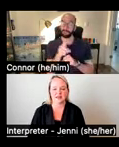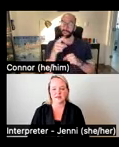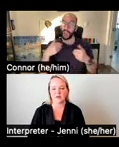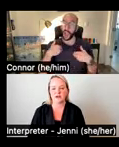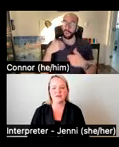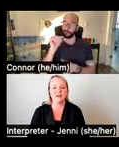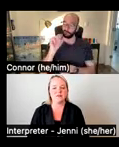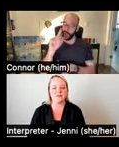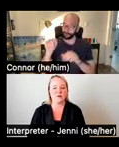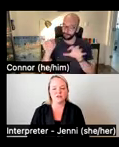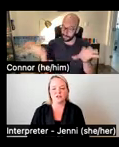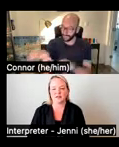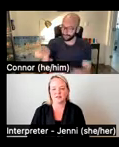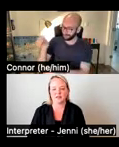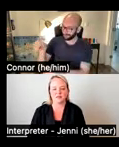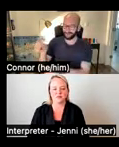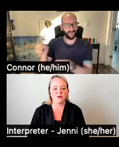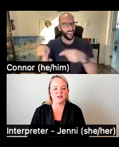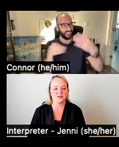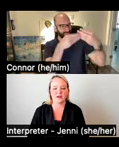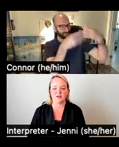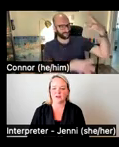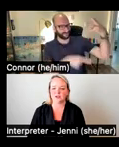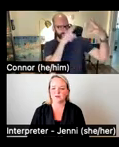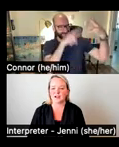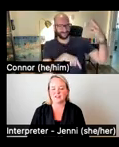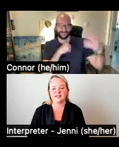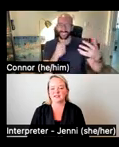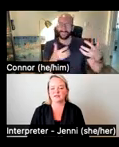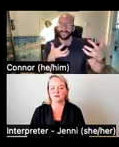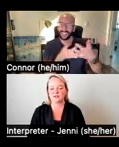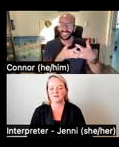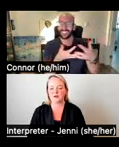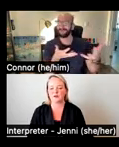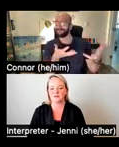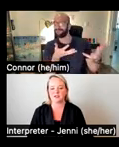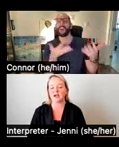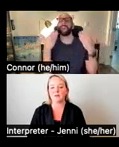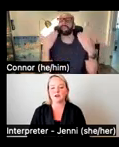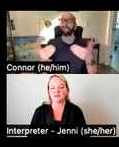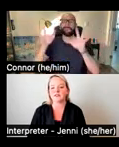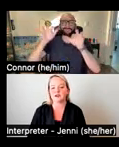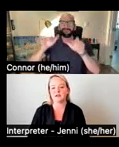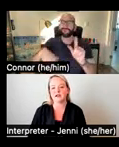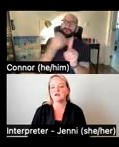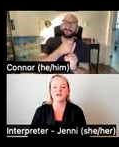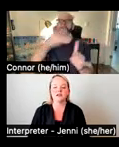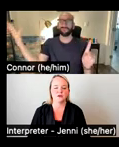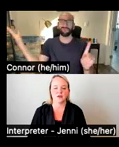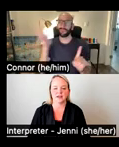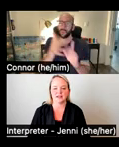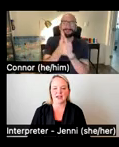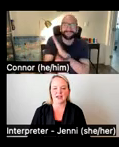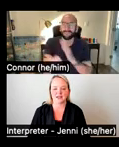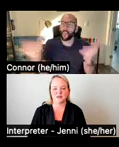And then again at the bottom, if you want to expand more, if you have an arts practice that doesn't really fit one of the checkboxes that are there, you